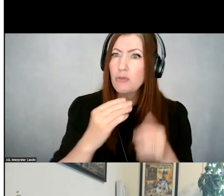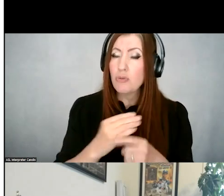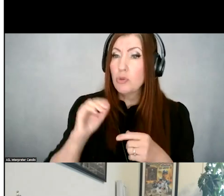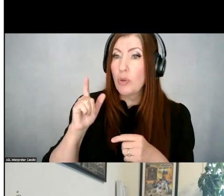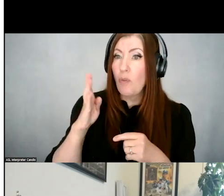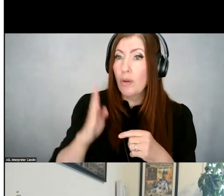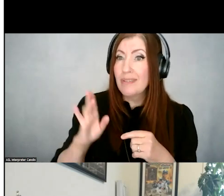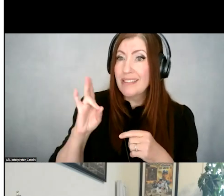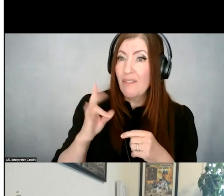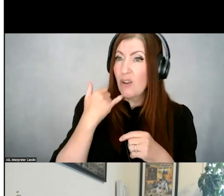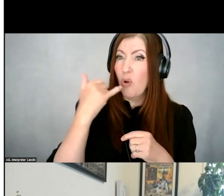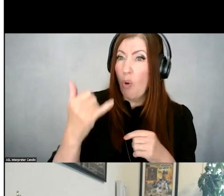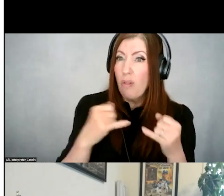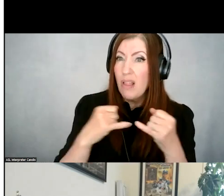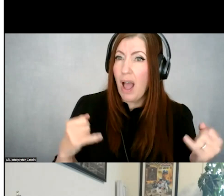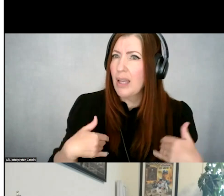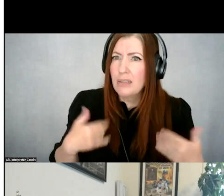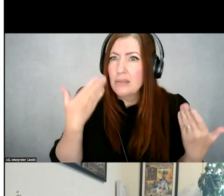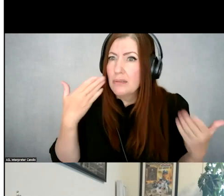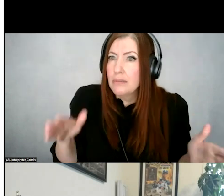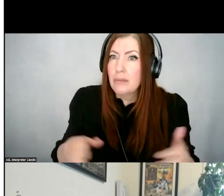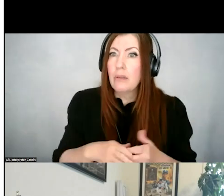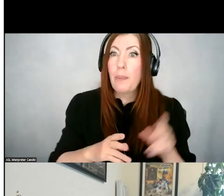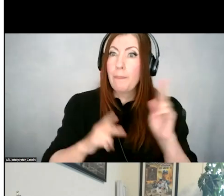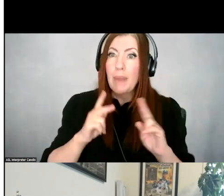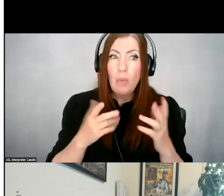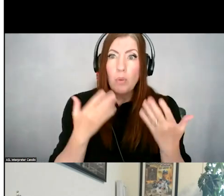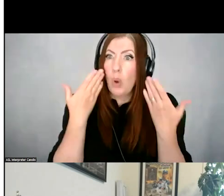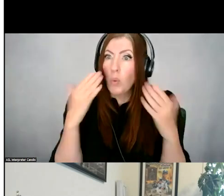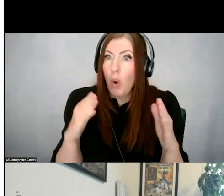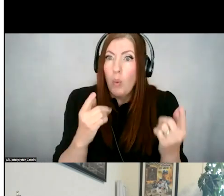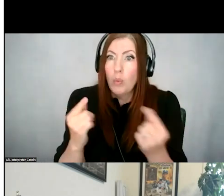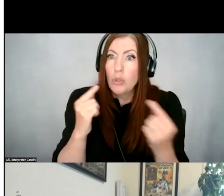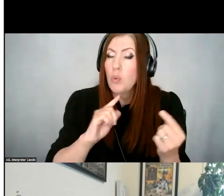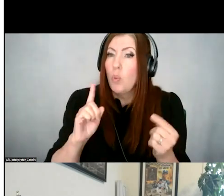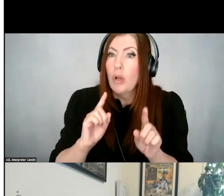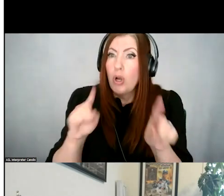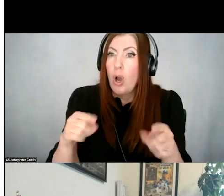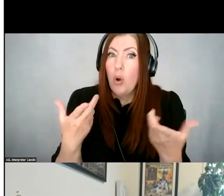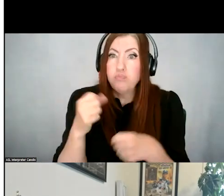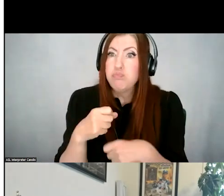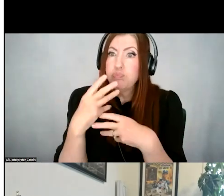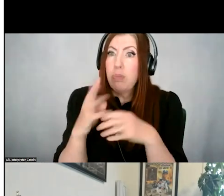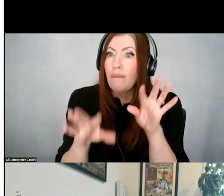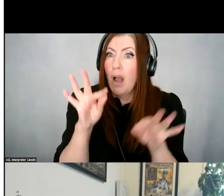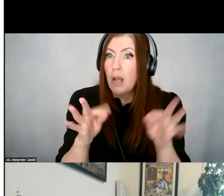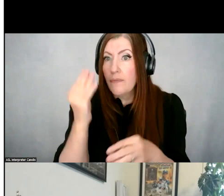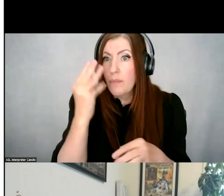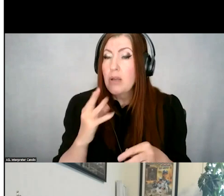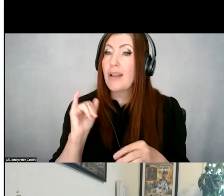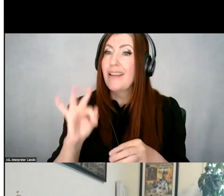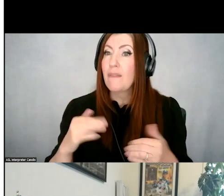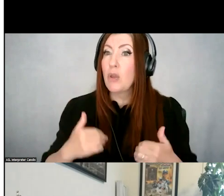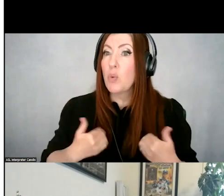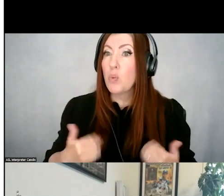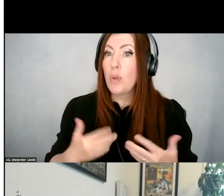24/7 call-in line? And folks don't always know what to do or where to go. So if there's a youth that wants to talk